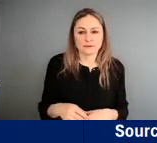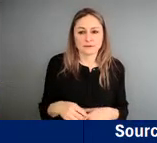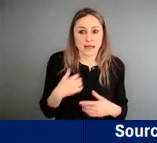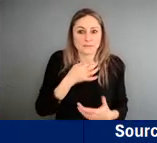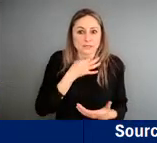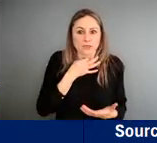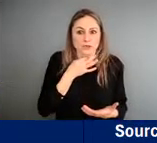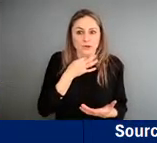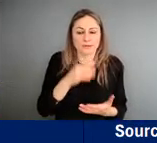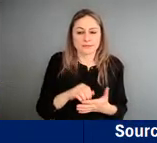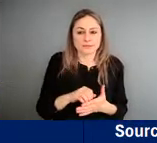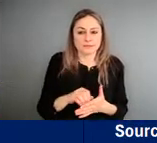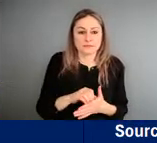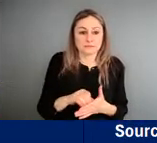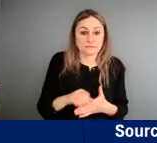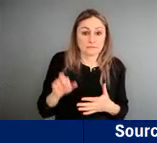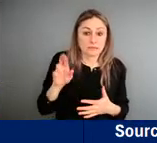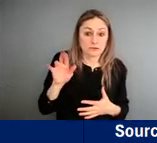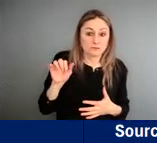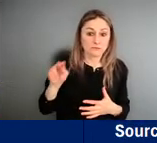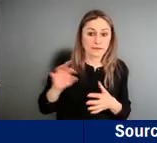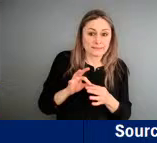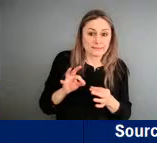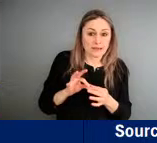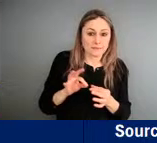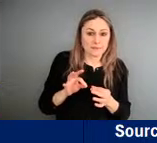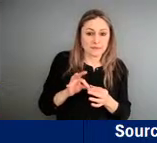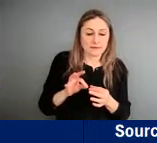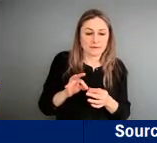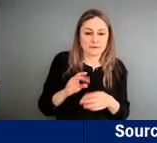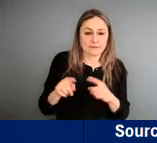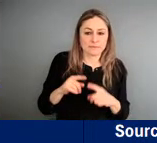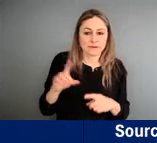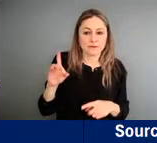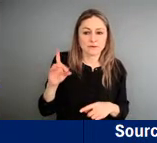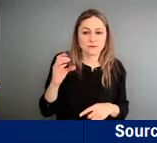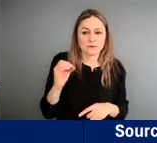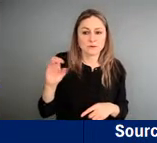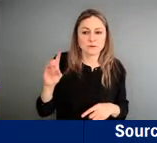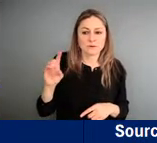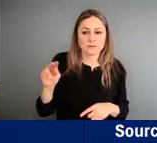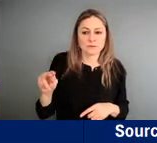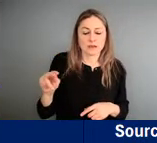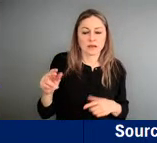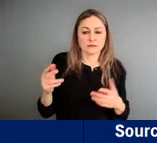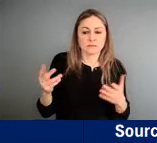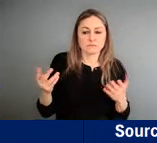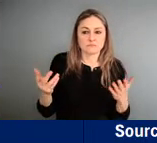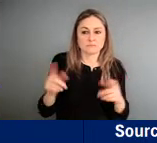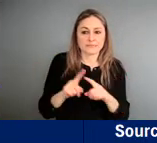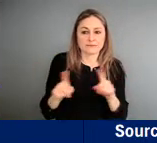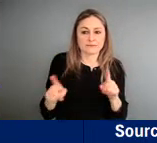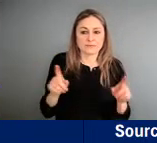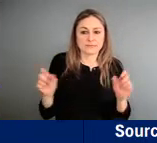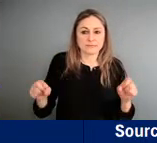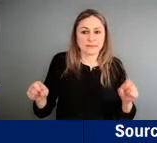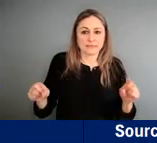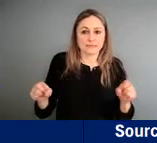about Ryan's commentary on behalf of ODOT and differences of capacity to